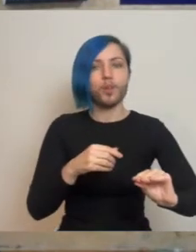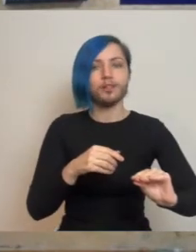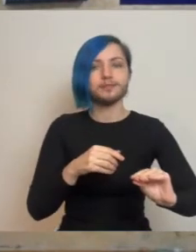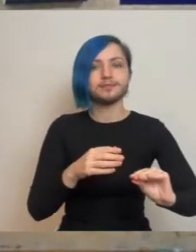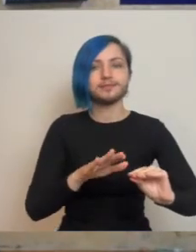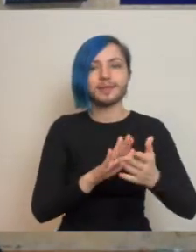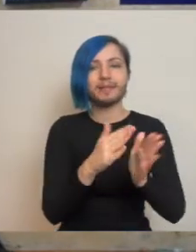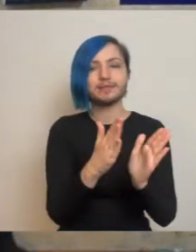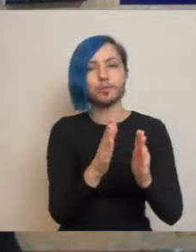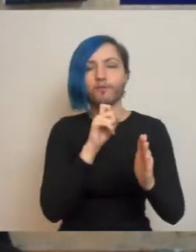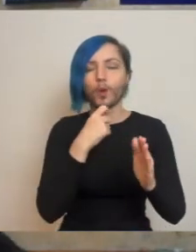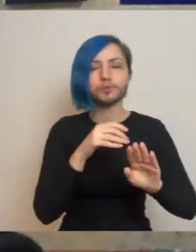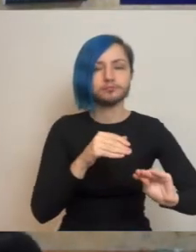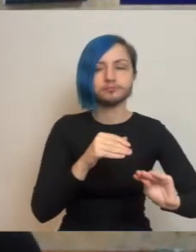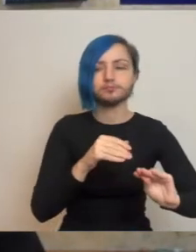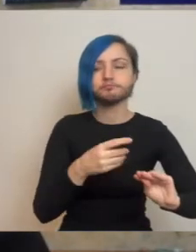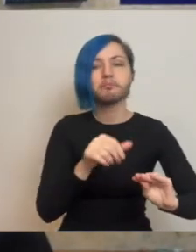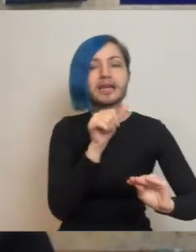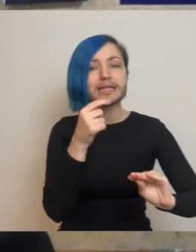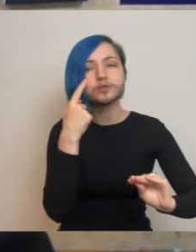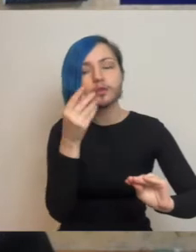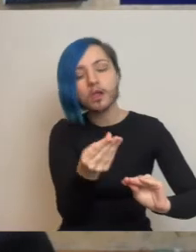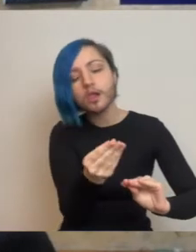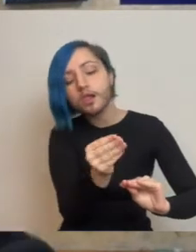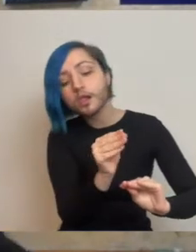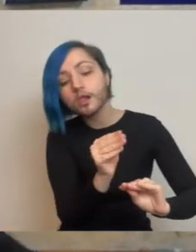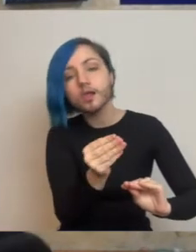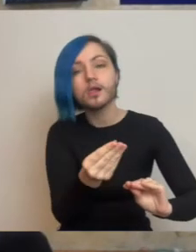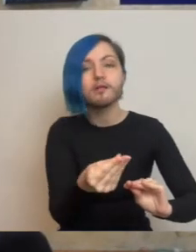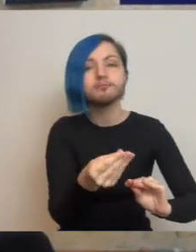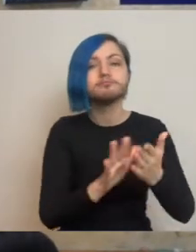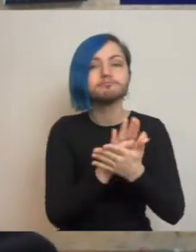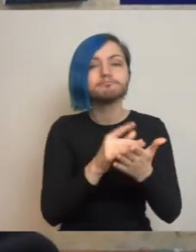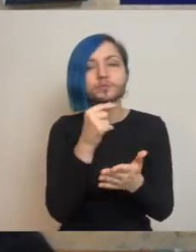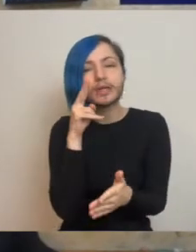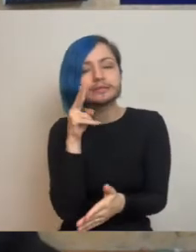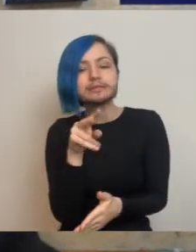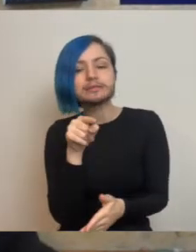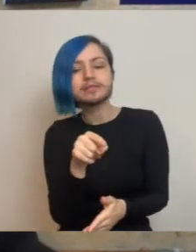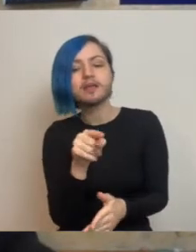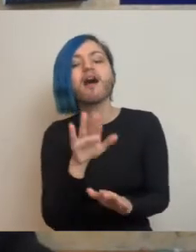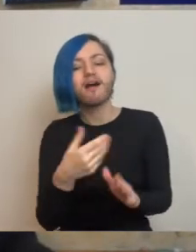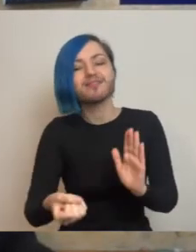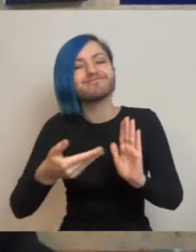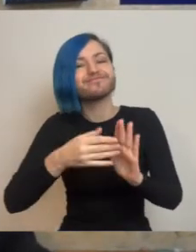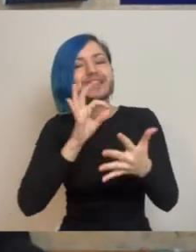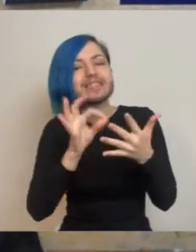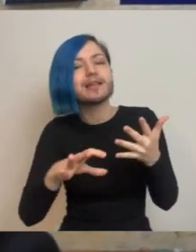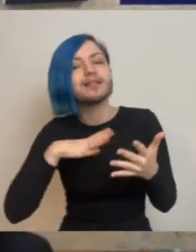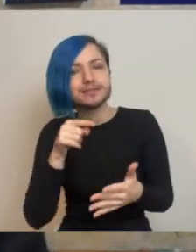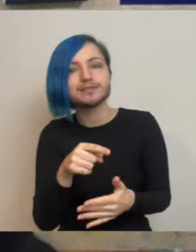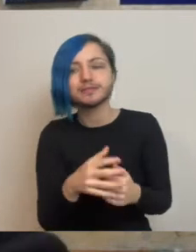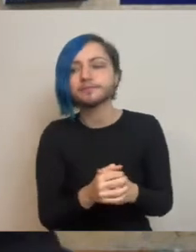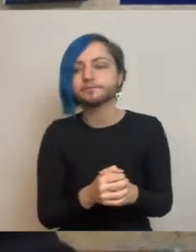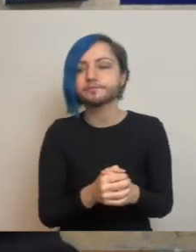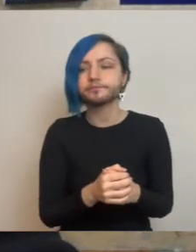place. But it's nice to have a little peek, because then you can see where it actually needs more details. So I'll just